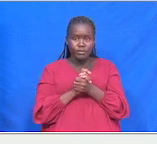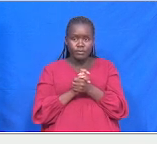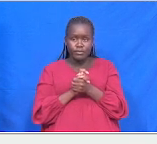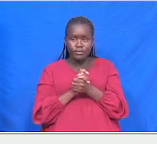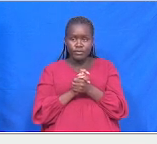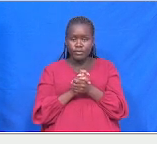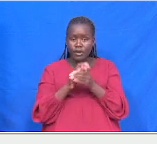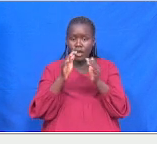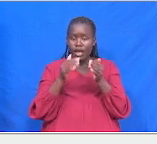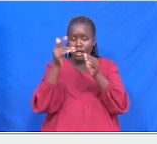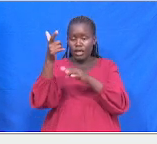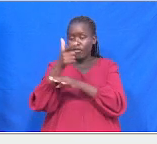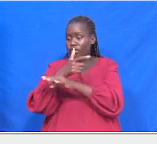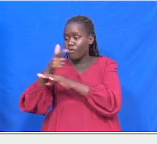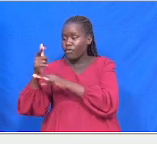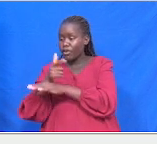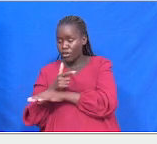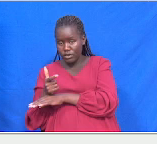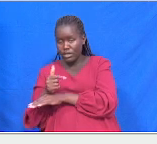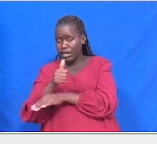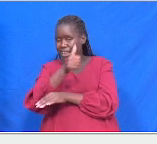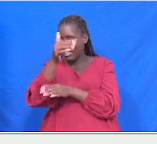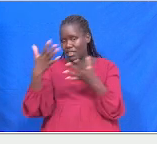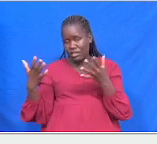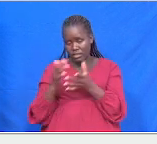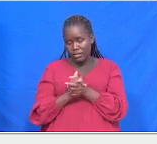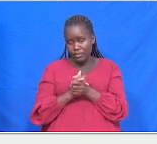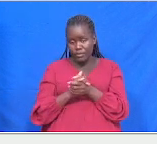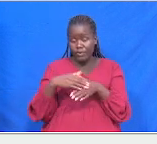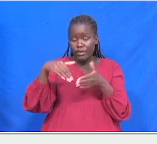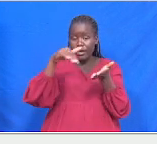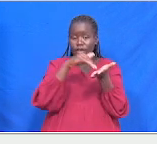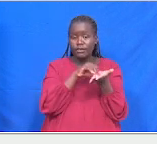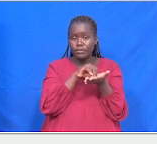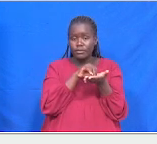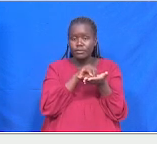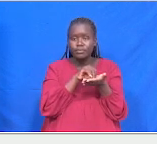I'll produce videos on all those things. Again,